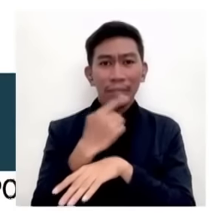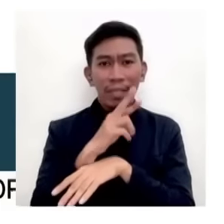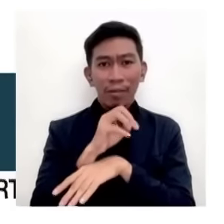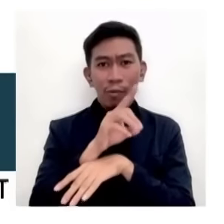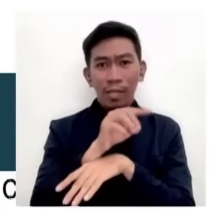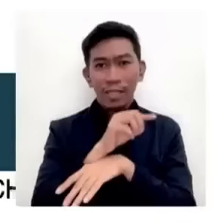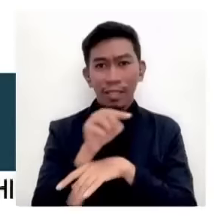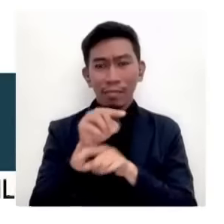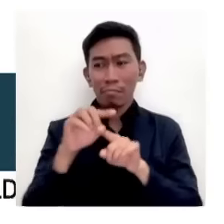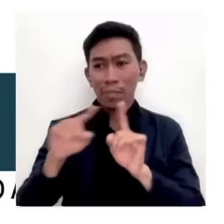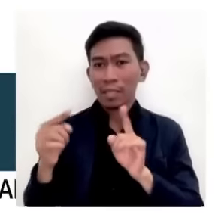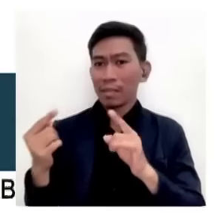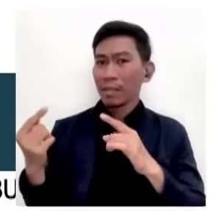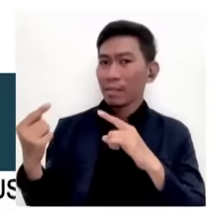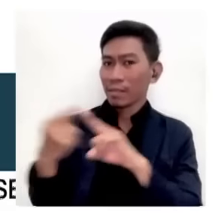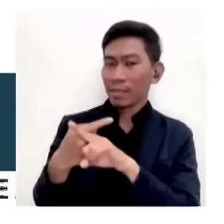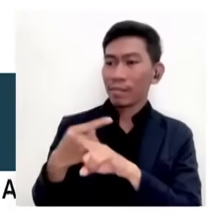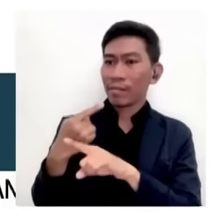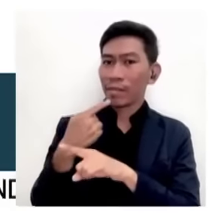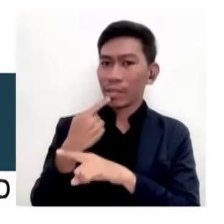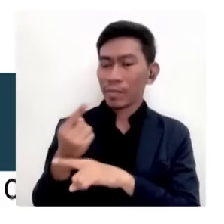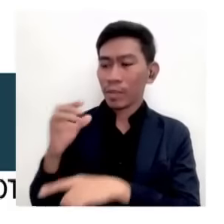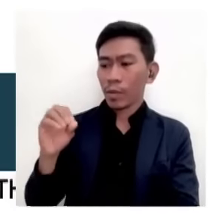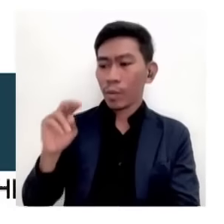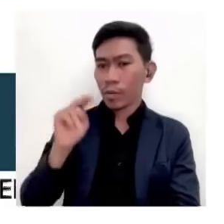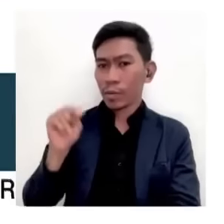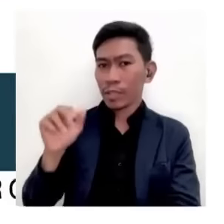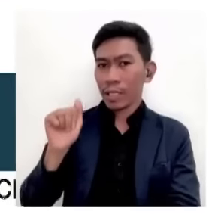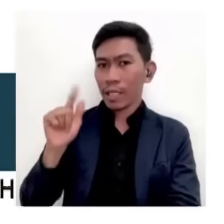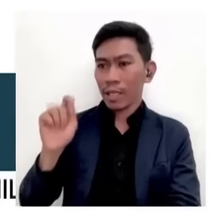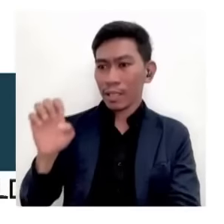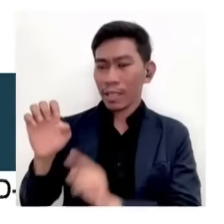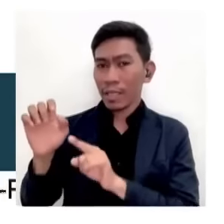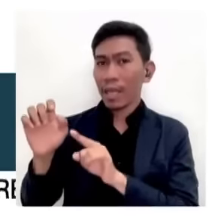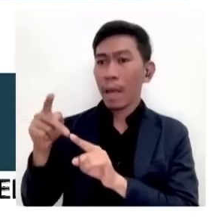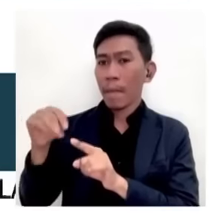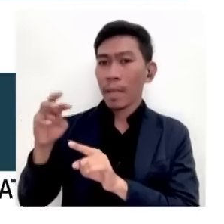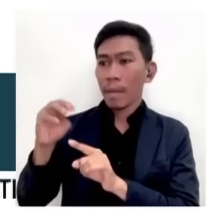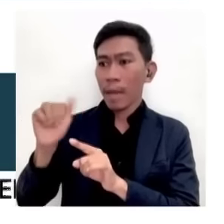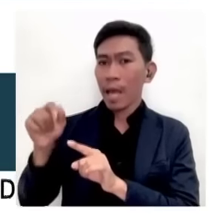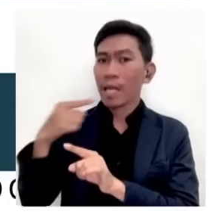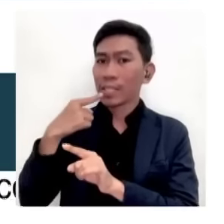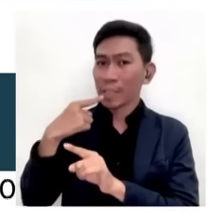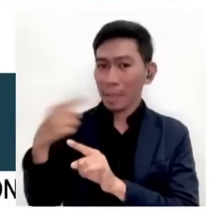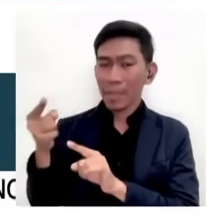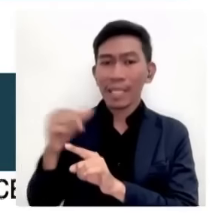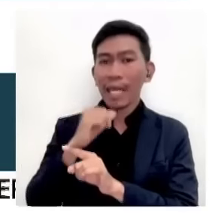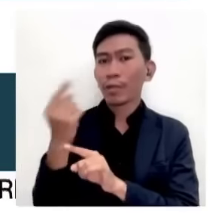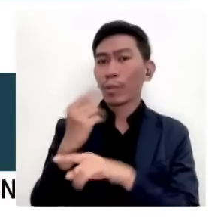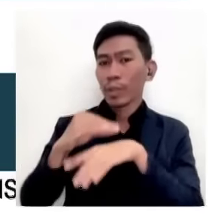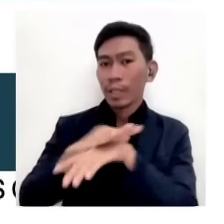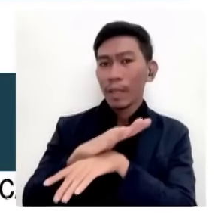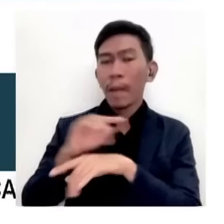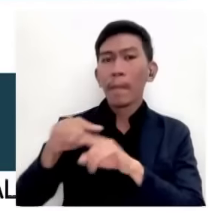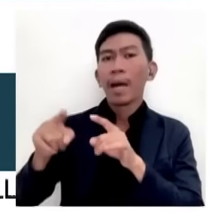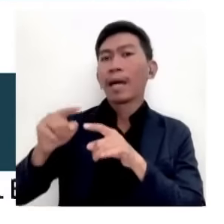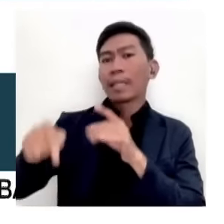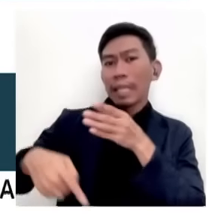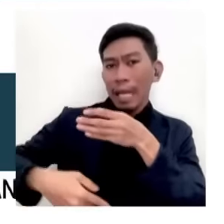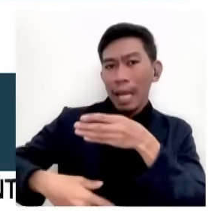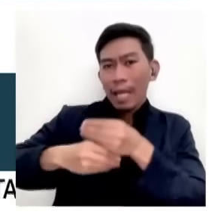from Mr. Noel Oñate already, the convener of PIRMA, that it's not only advisory but administrative